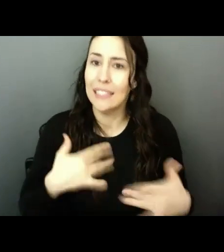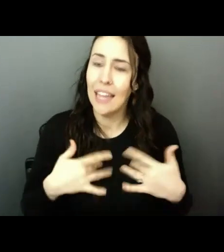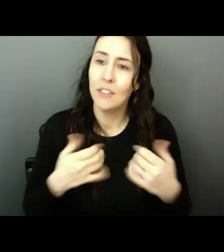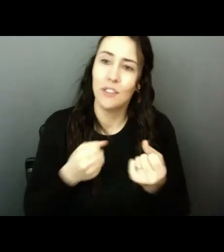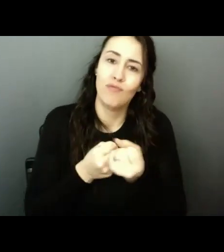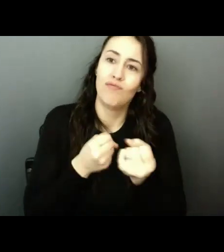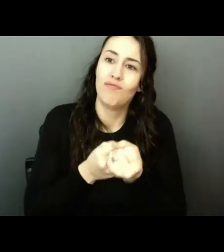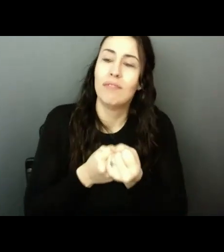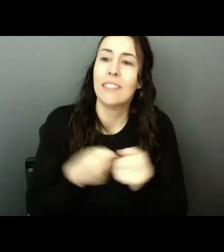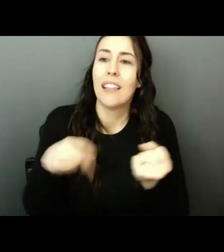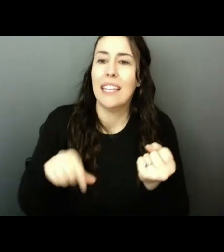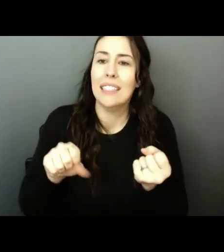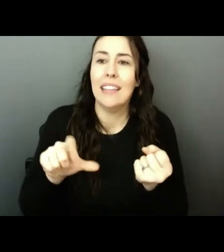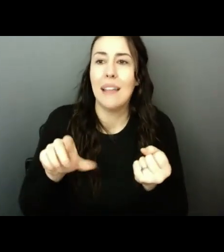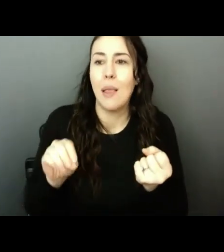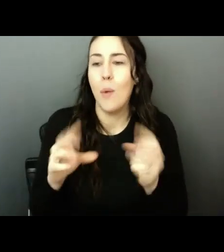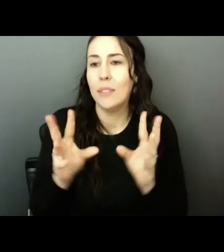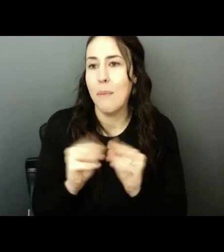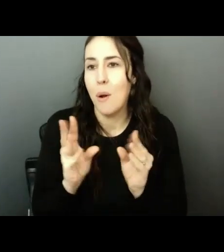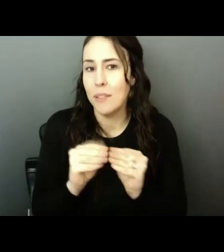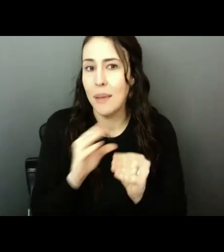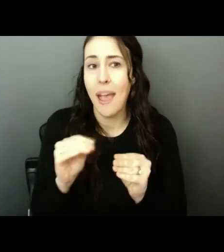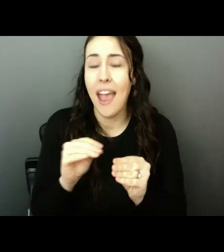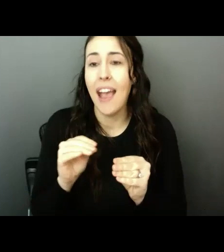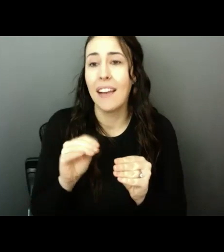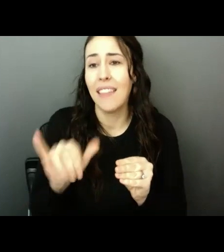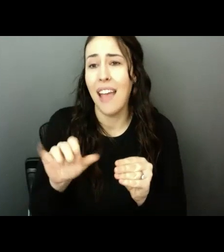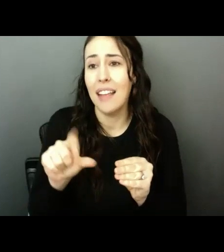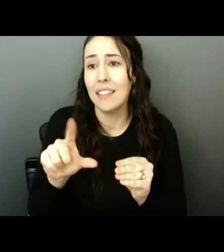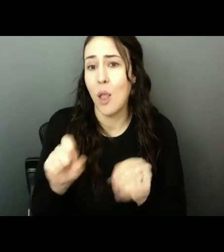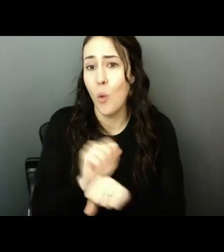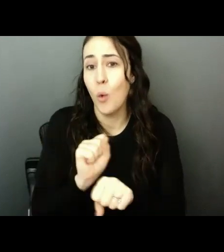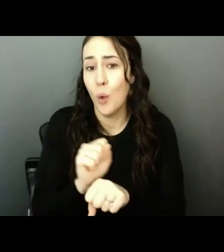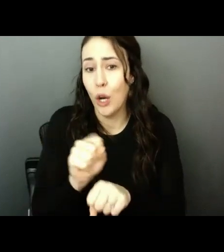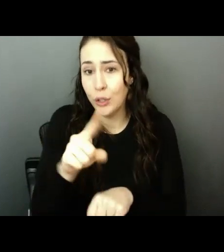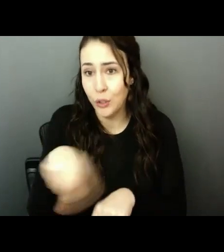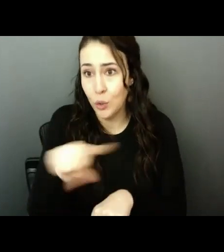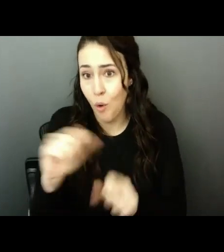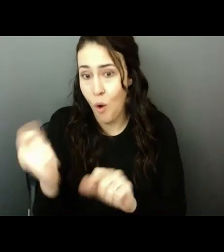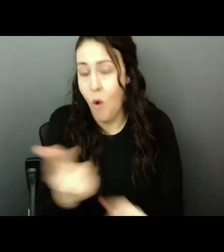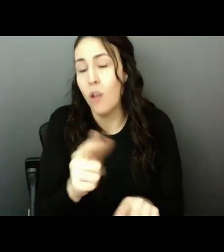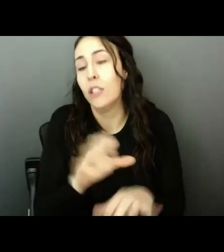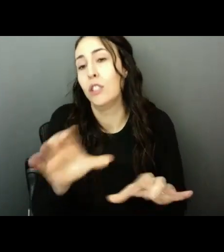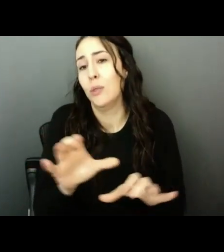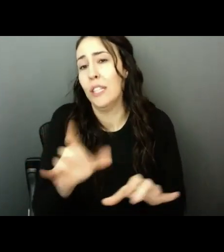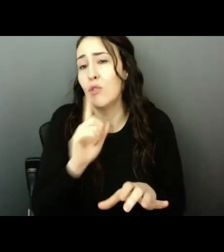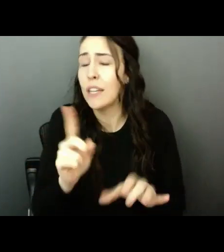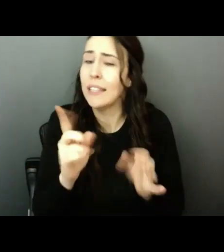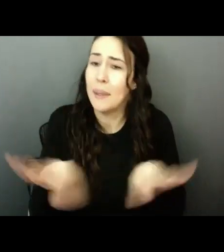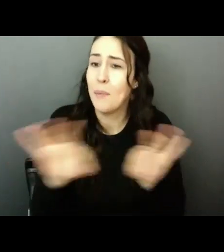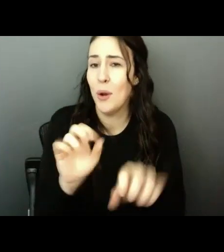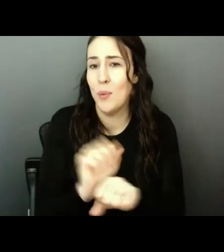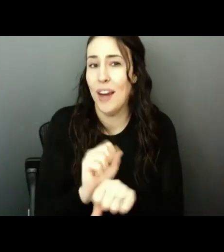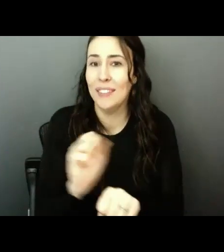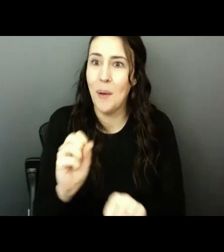of this SLO symposium and the SLO work that you're all doing. Thank you. It's very thank meaningful you. Work. So happy